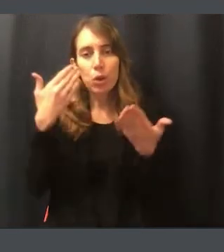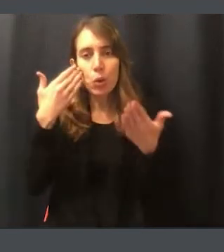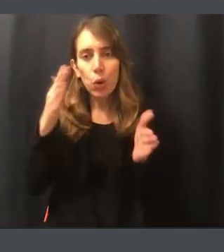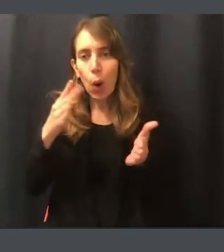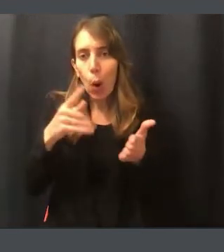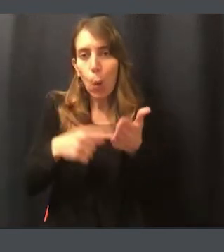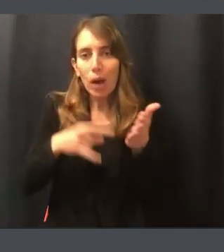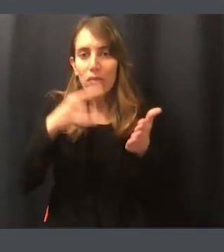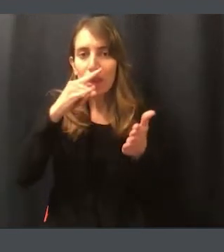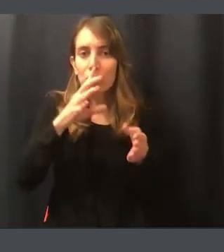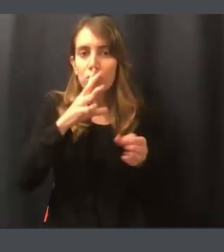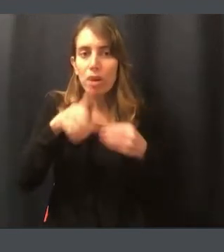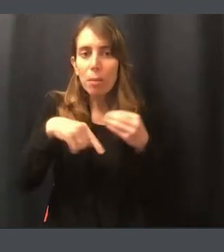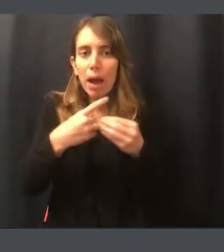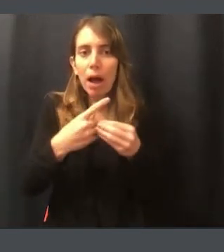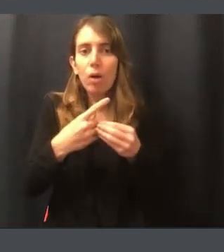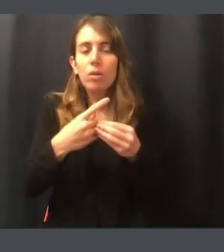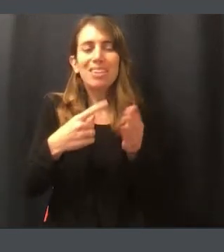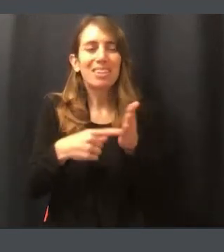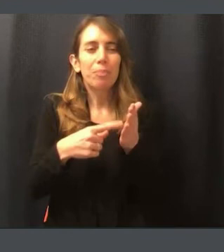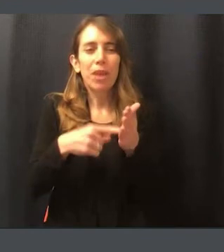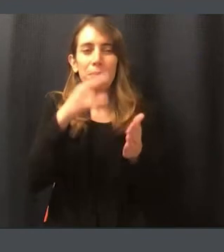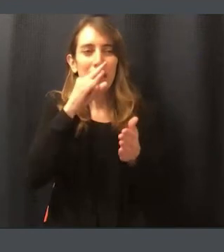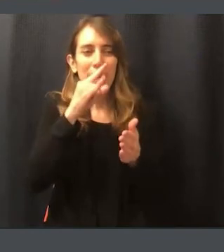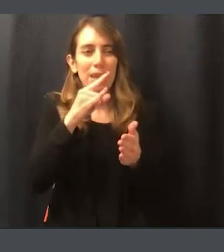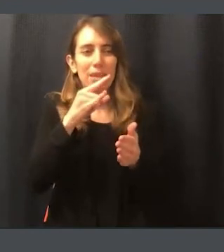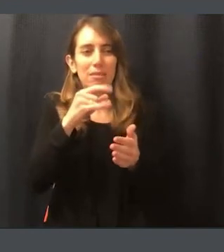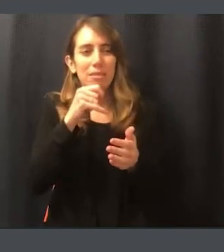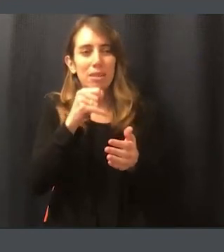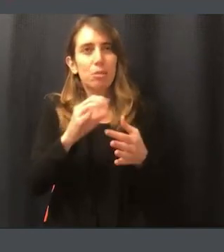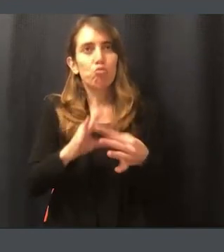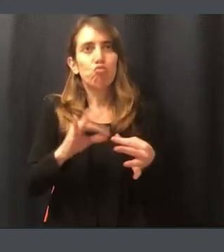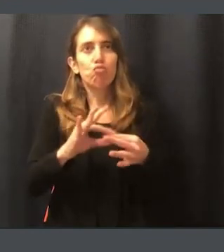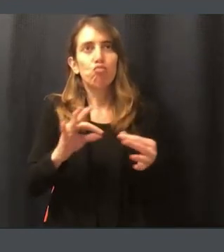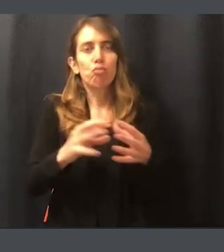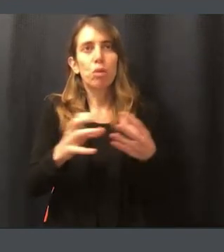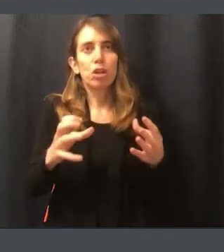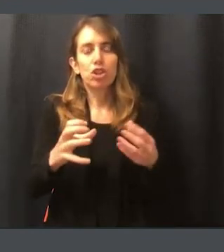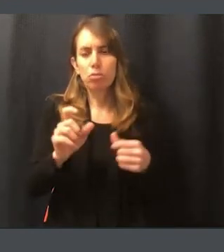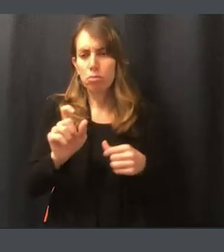referring to. And sometimes the kids won't talk very much. You just ask them to tell you about what they did,